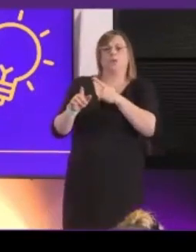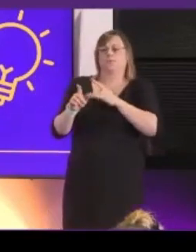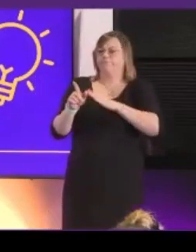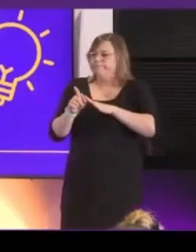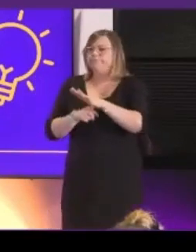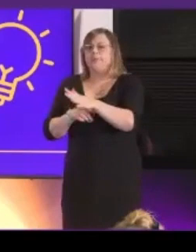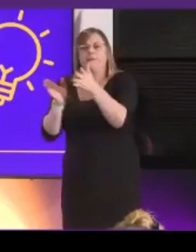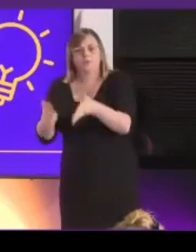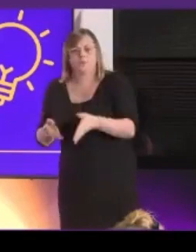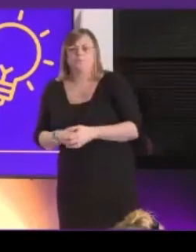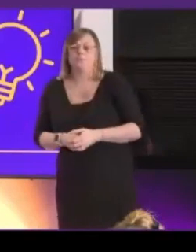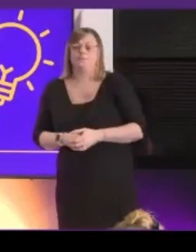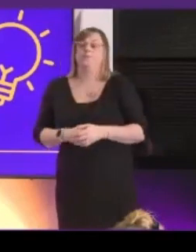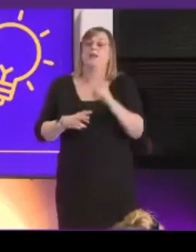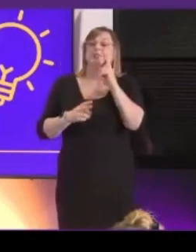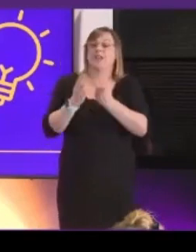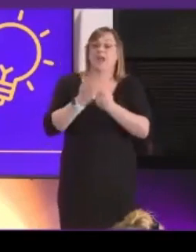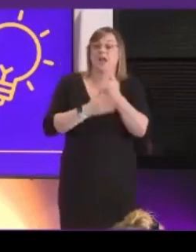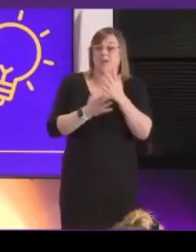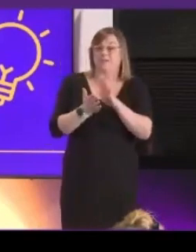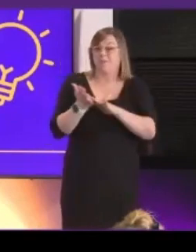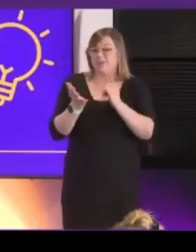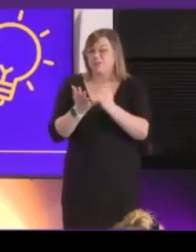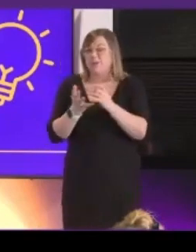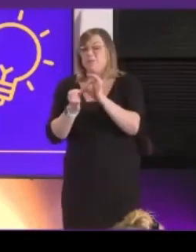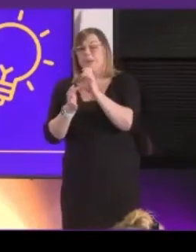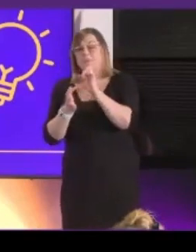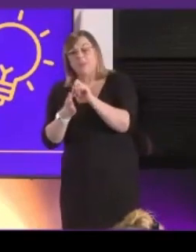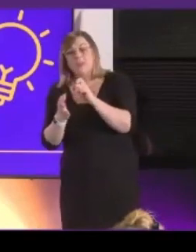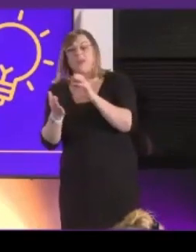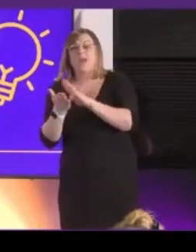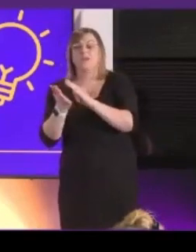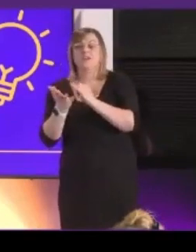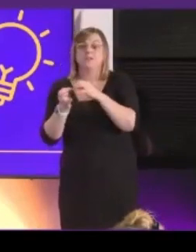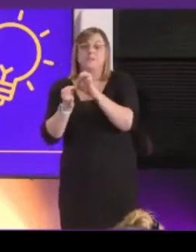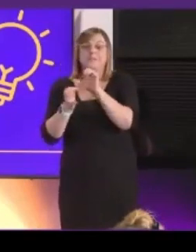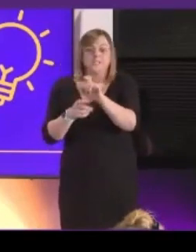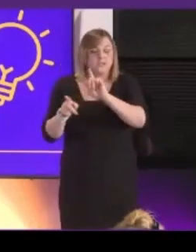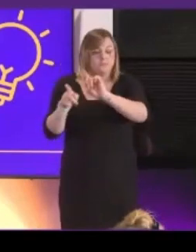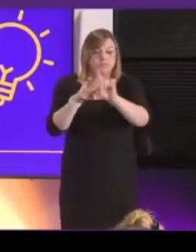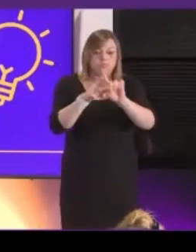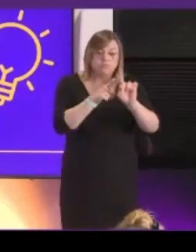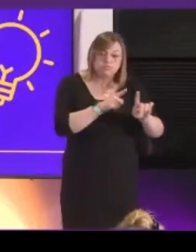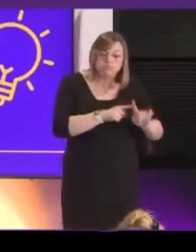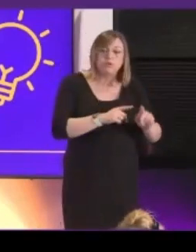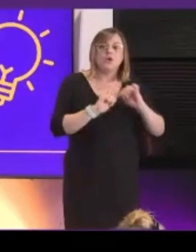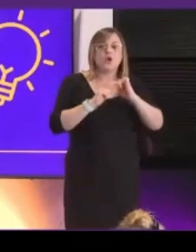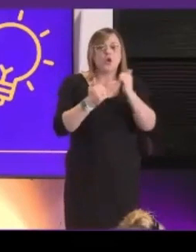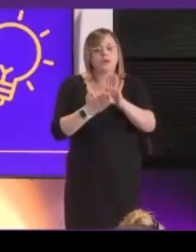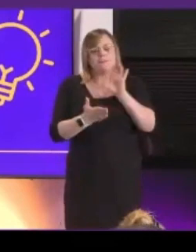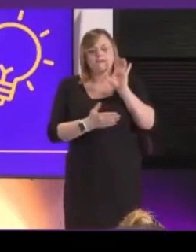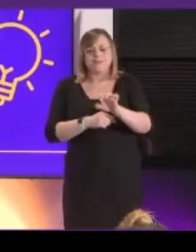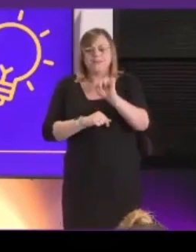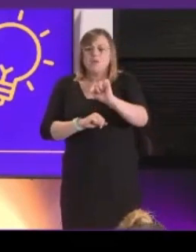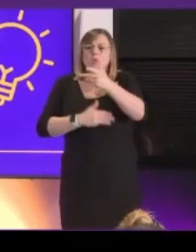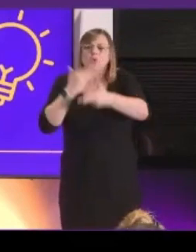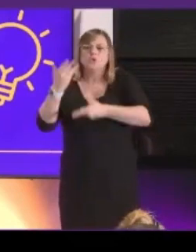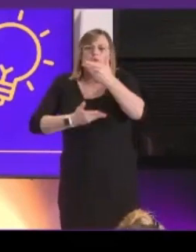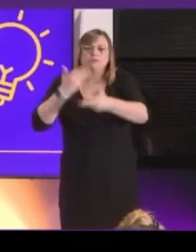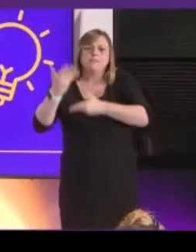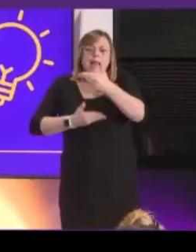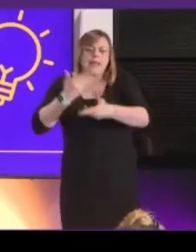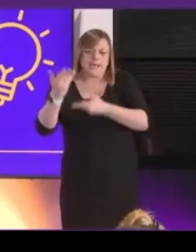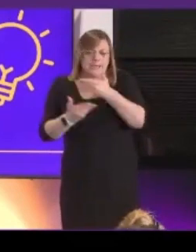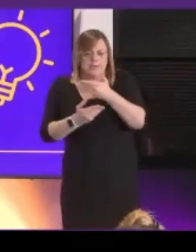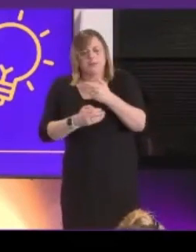in abundance. We've got Microsoft, BP, HSBC. You know, you're all great at investing in those storytelling campaigns.